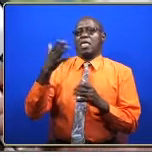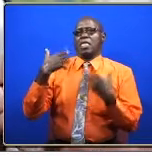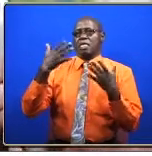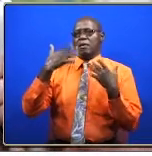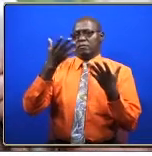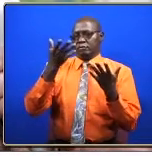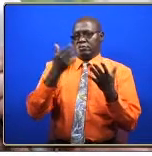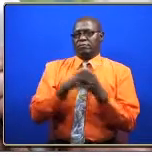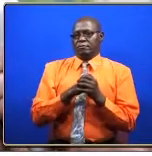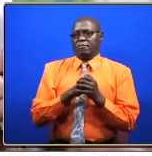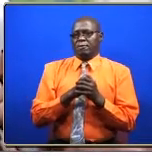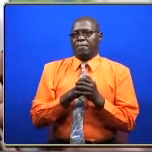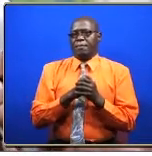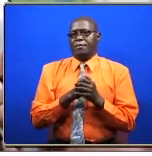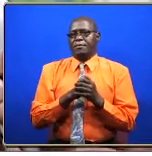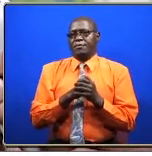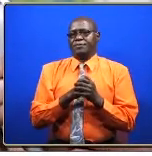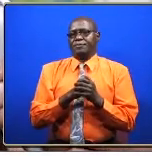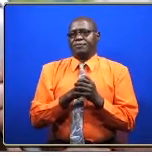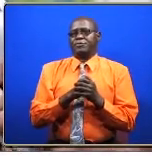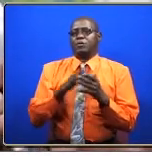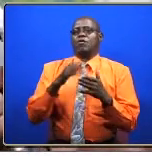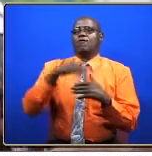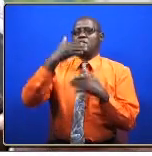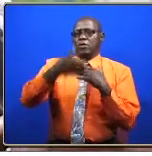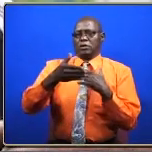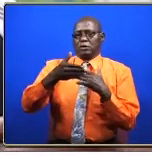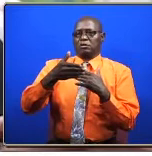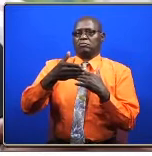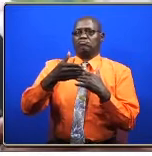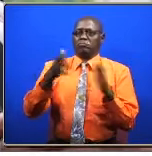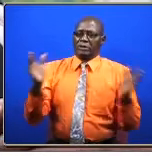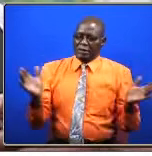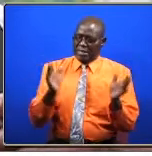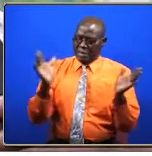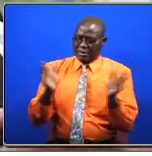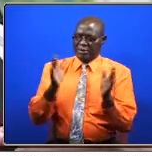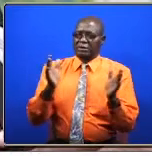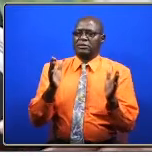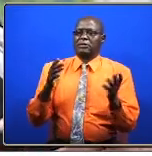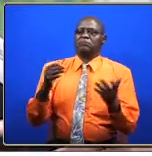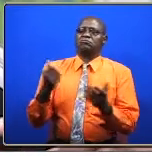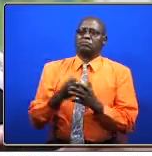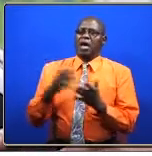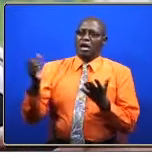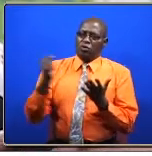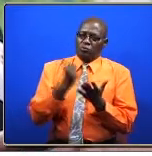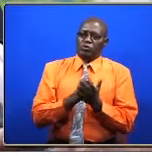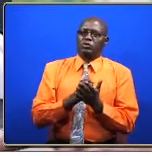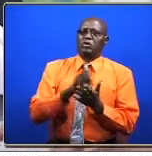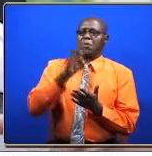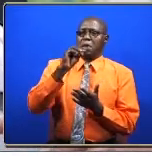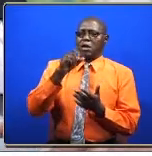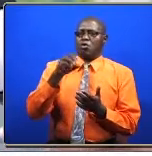Bolt. And we've been in the forefront of encouraging the adoption of micro-mobility solutions. We're the leading